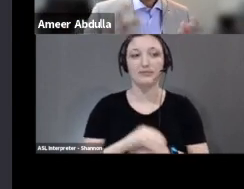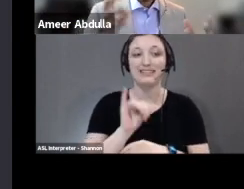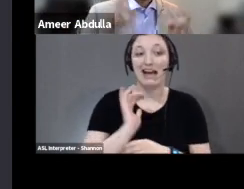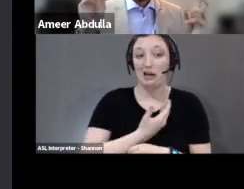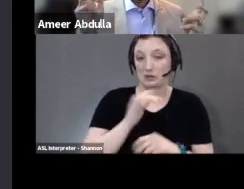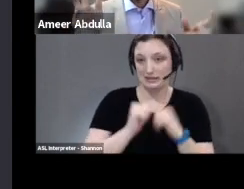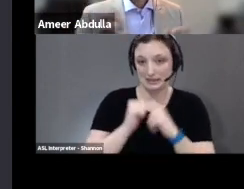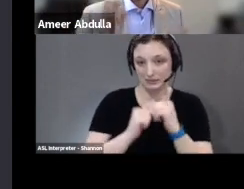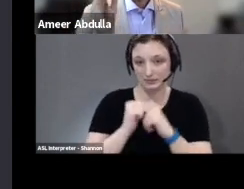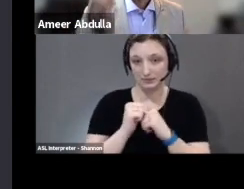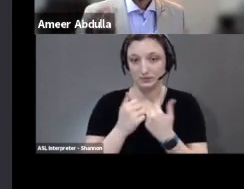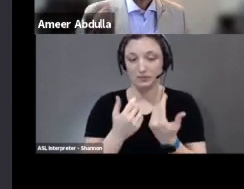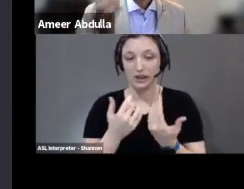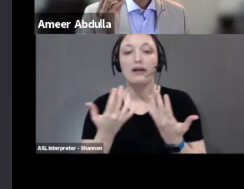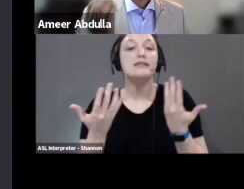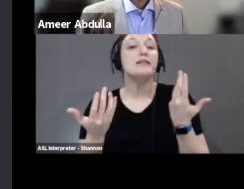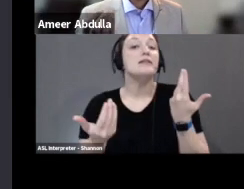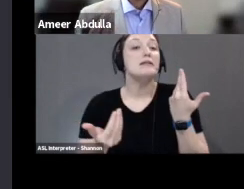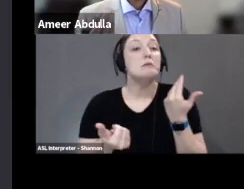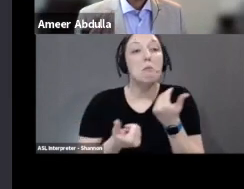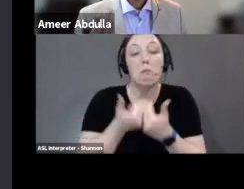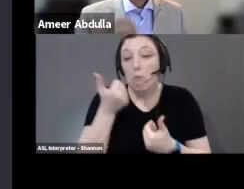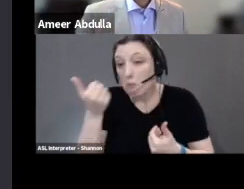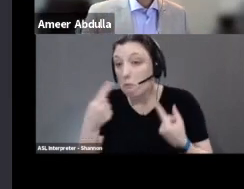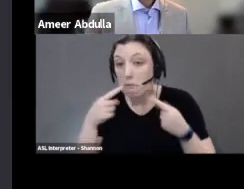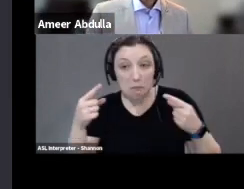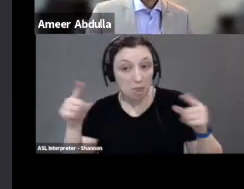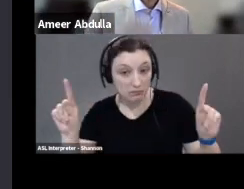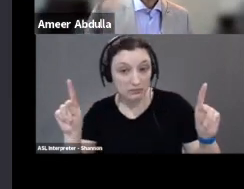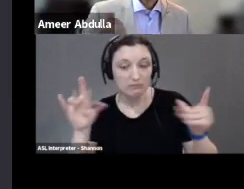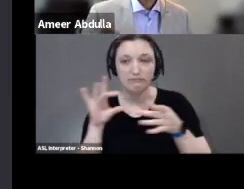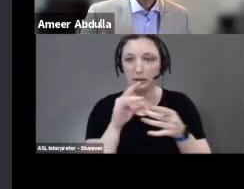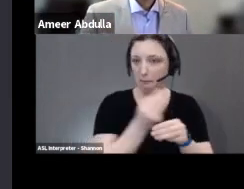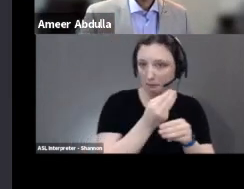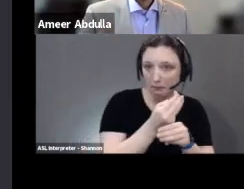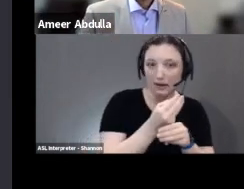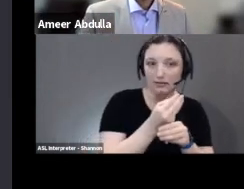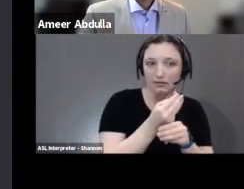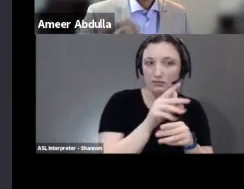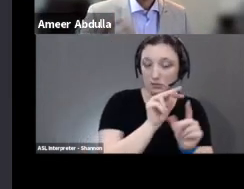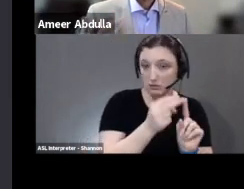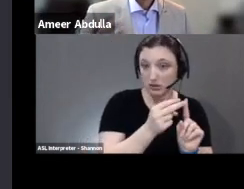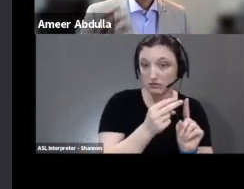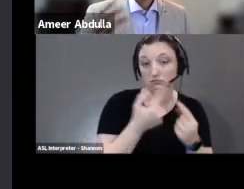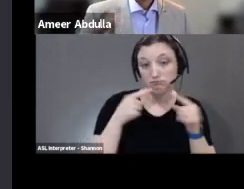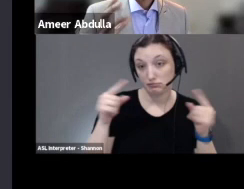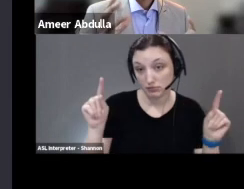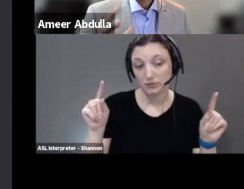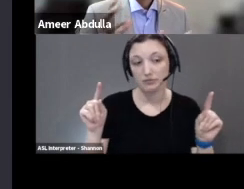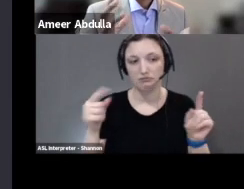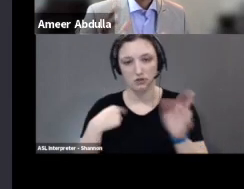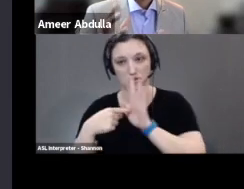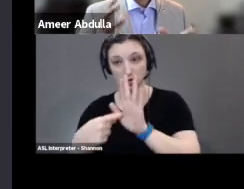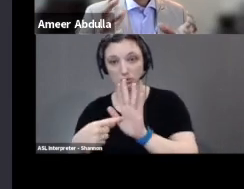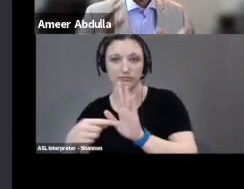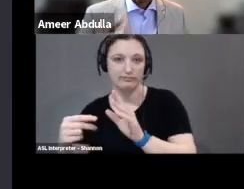works from an integration and from mathematical and arithmetic perspective. And so I'll illustrate that on the next slide. But again,